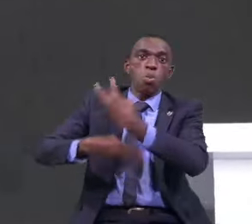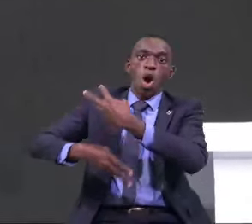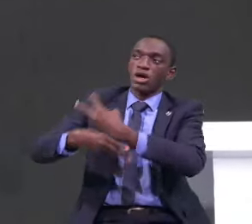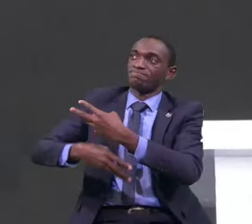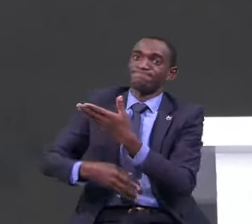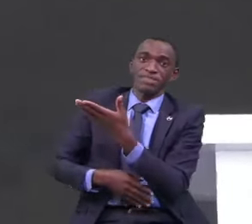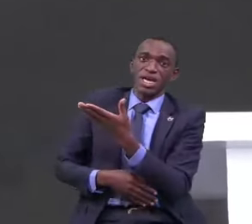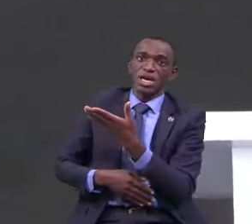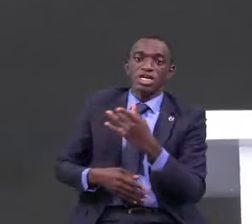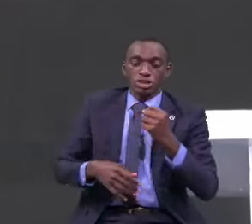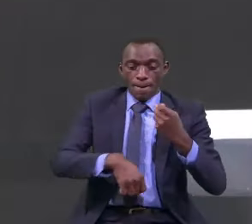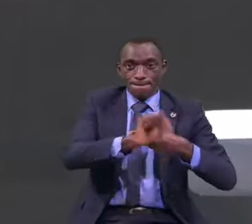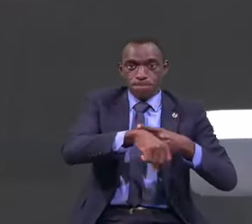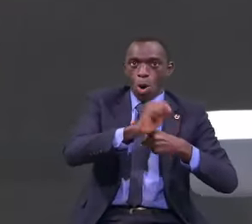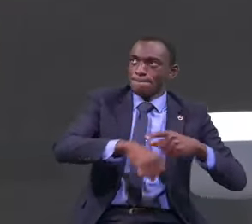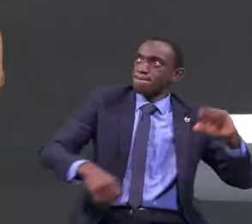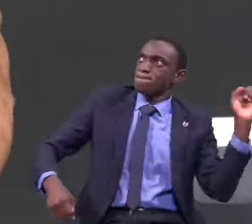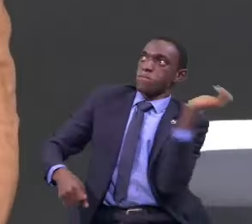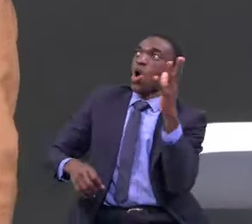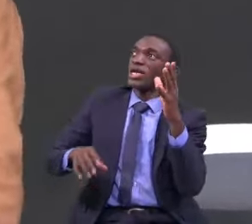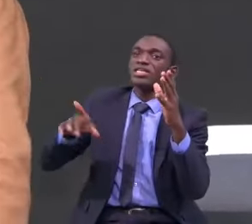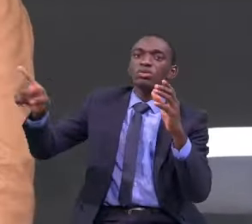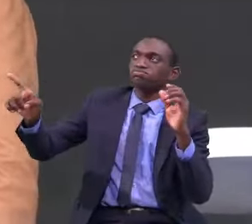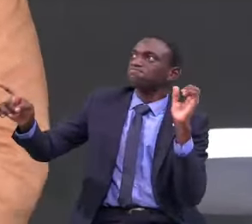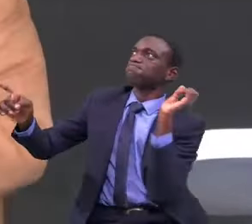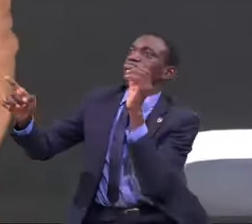And the ball will bounce back.